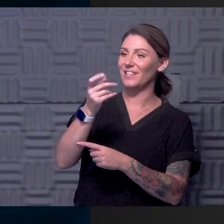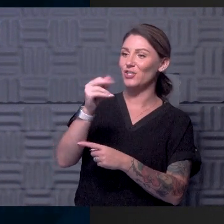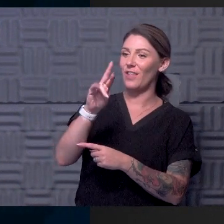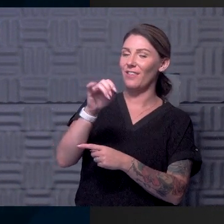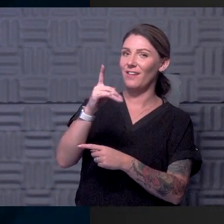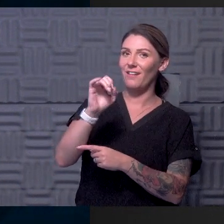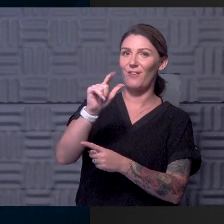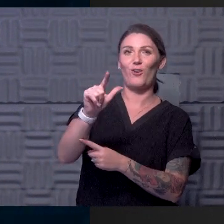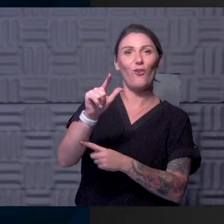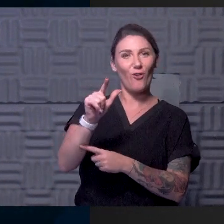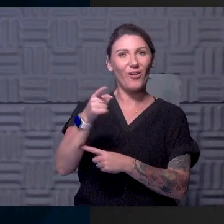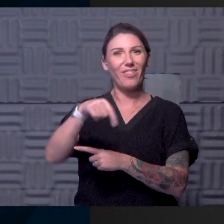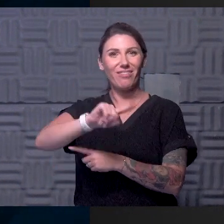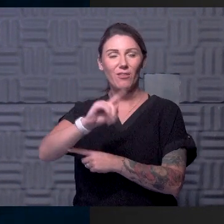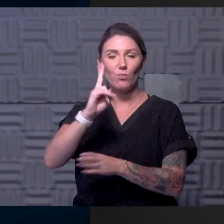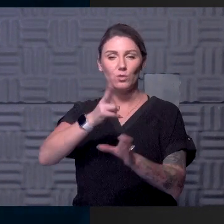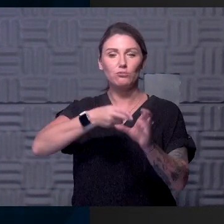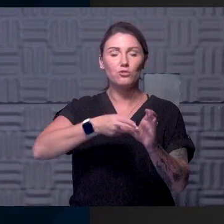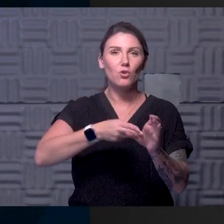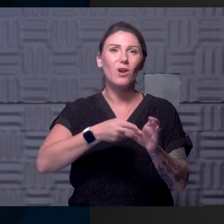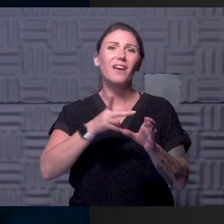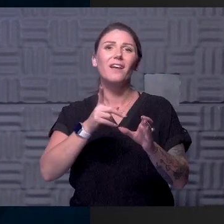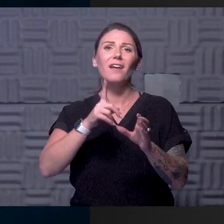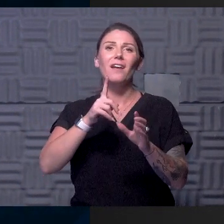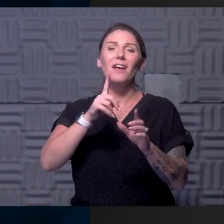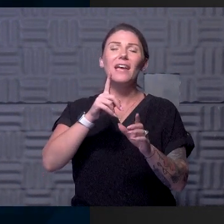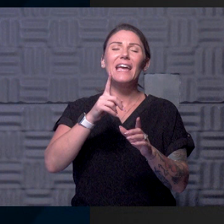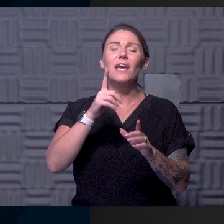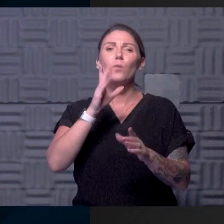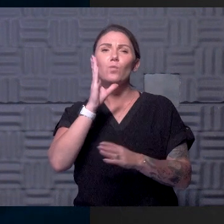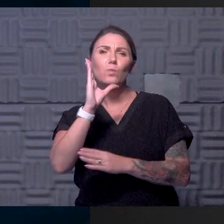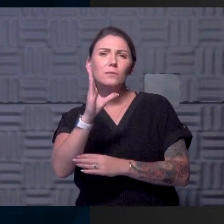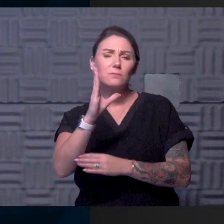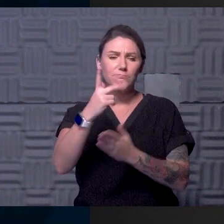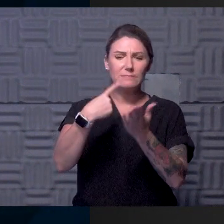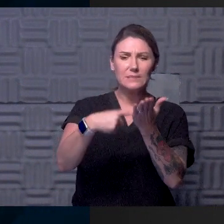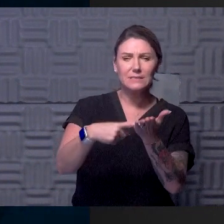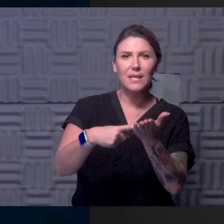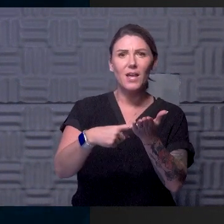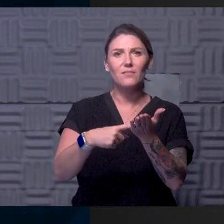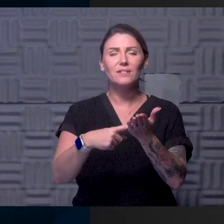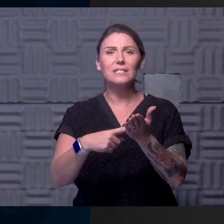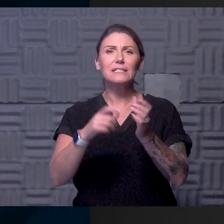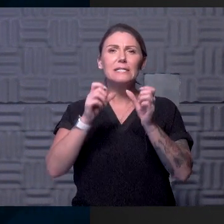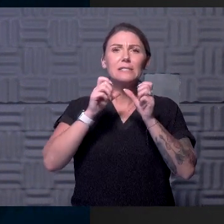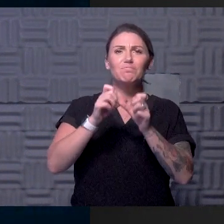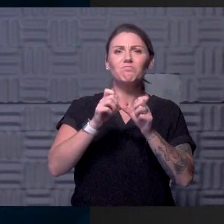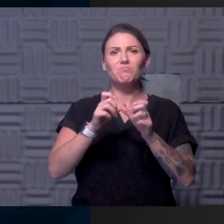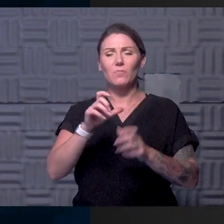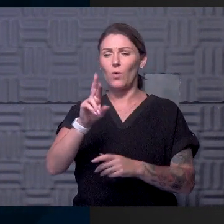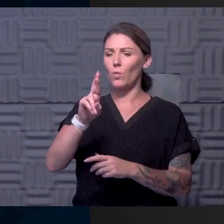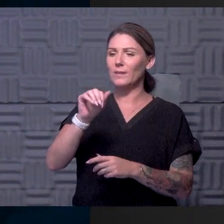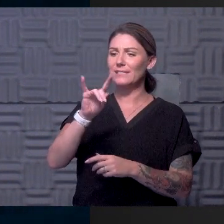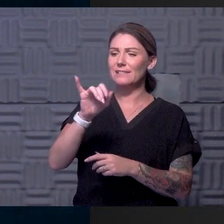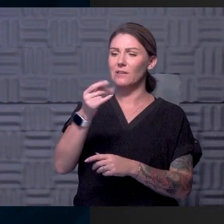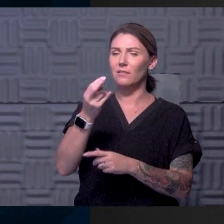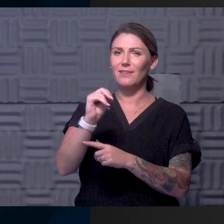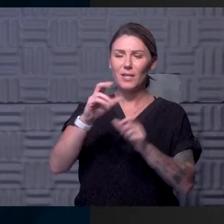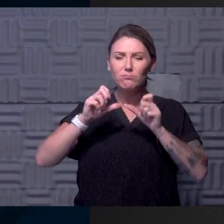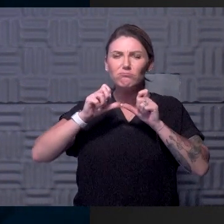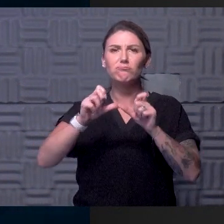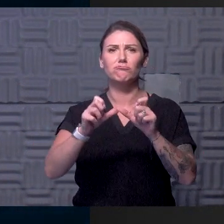America will join us. They're going to be talking about staying resilient during these stressful times and committing to a